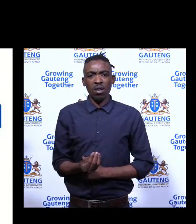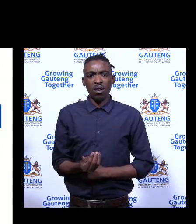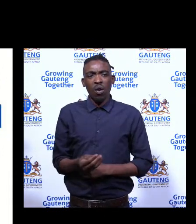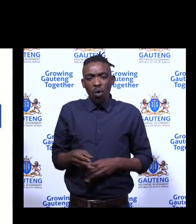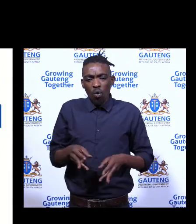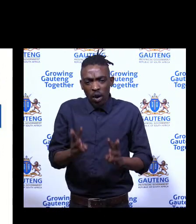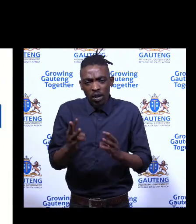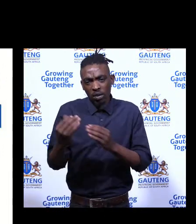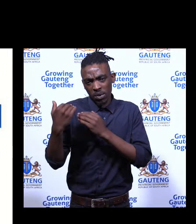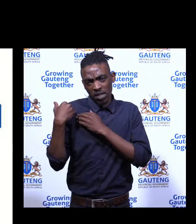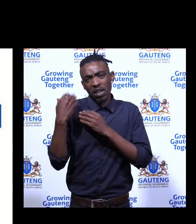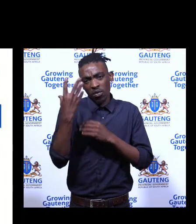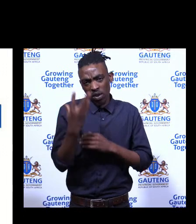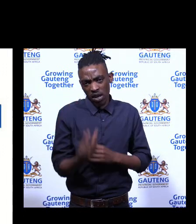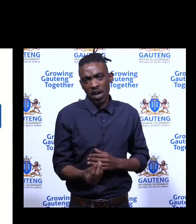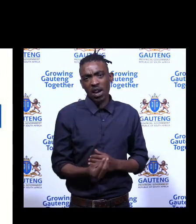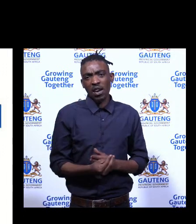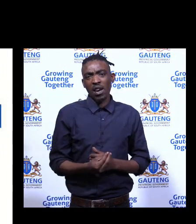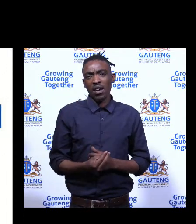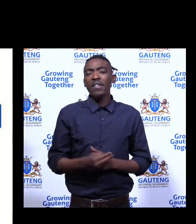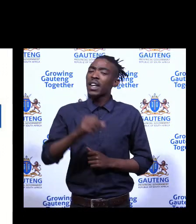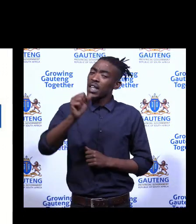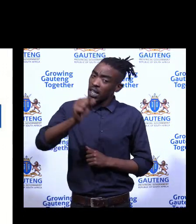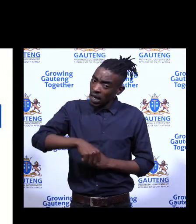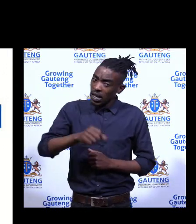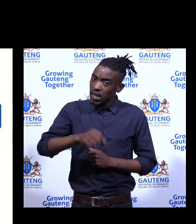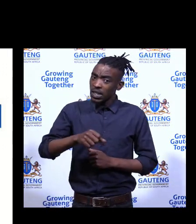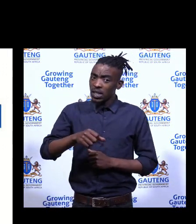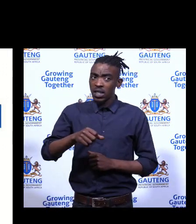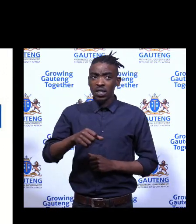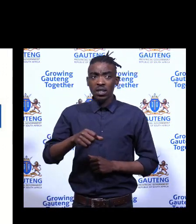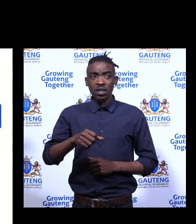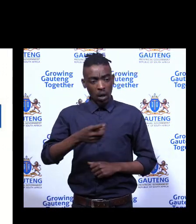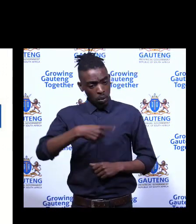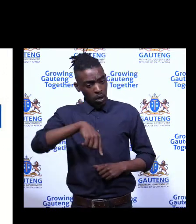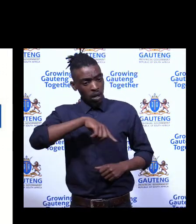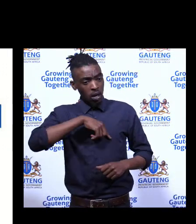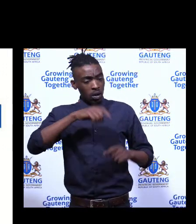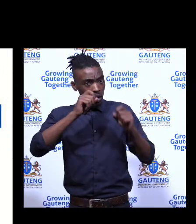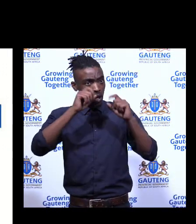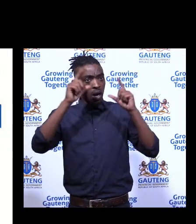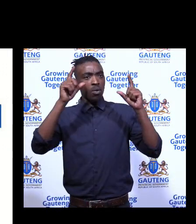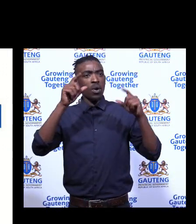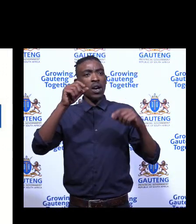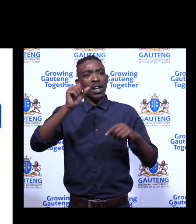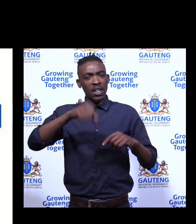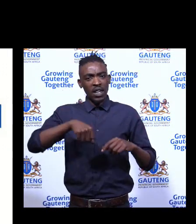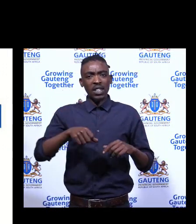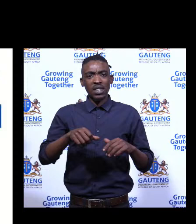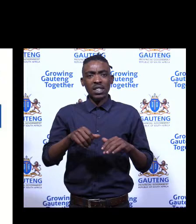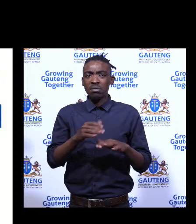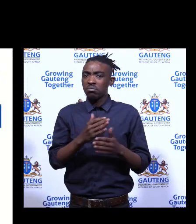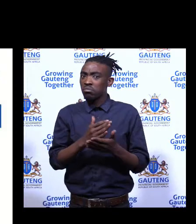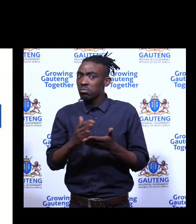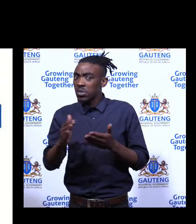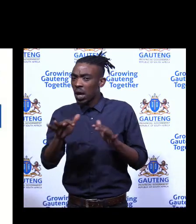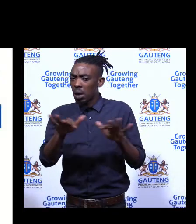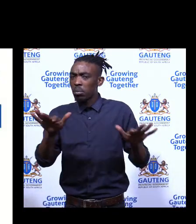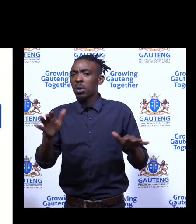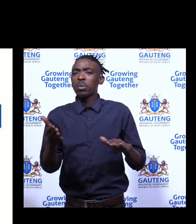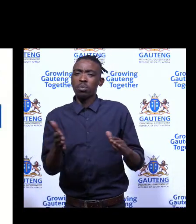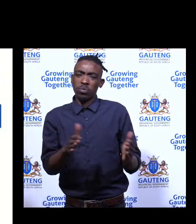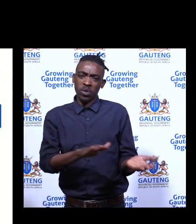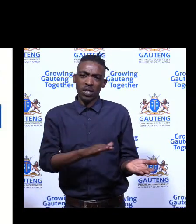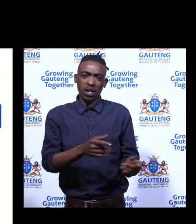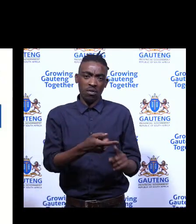patient has, and we are aware that there are people who will succumb to this death. So we need to